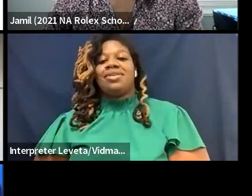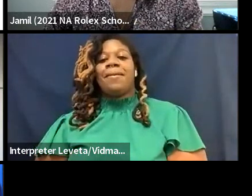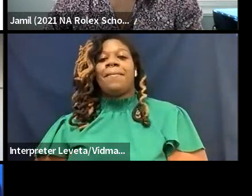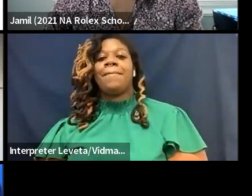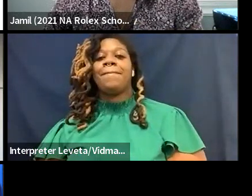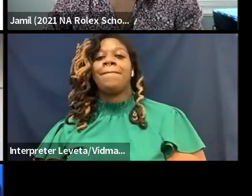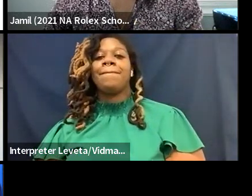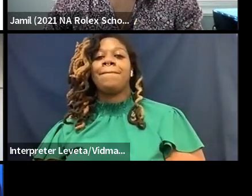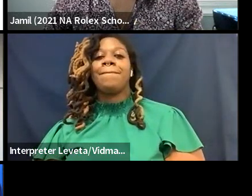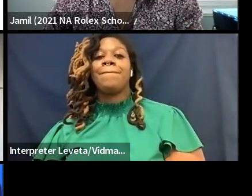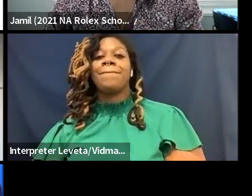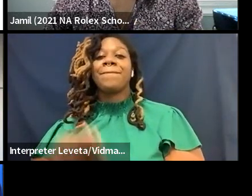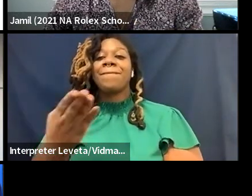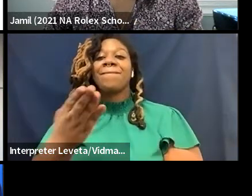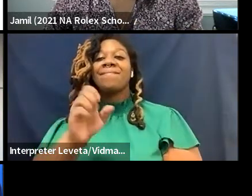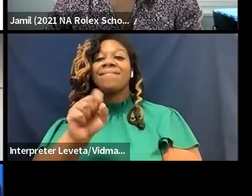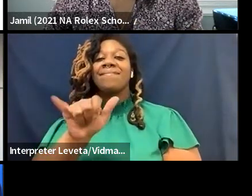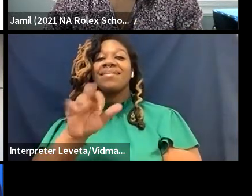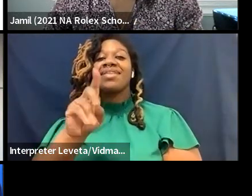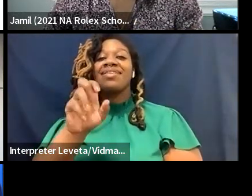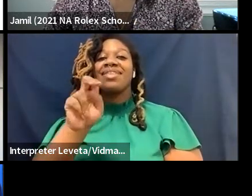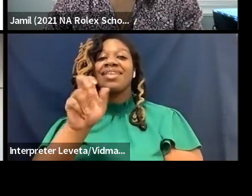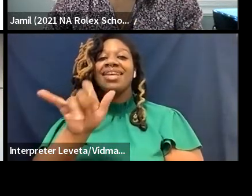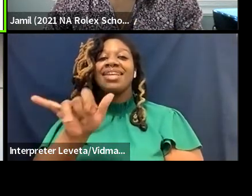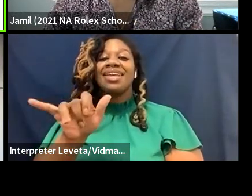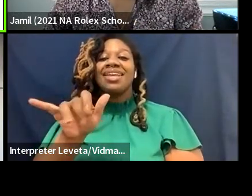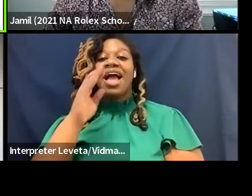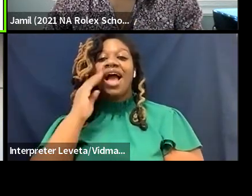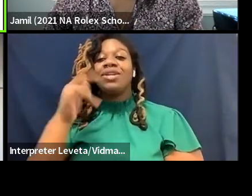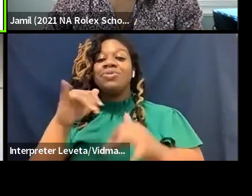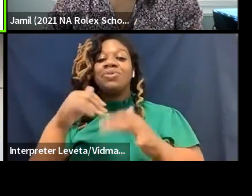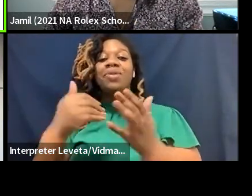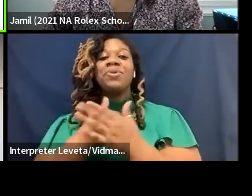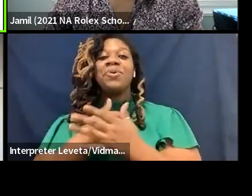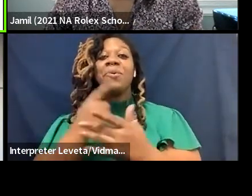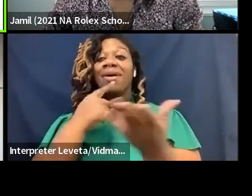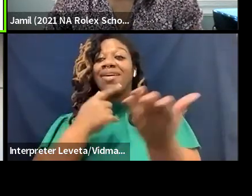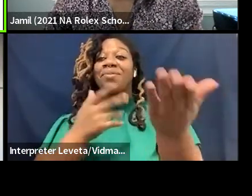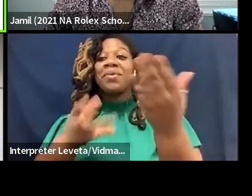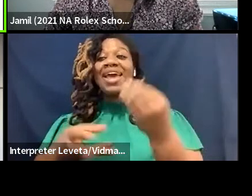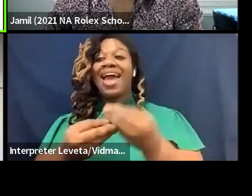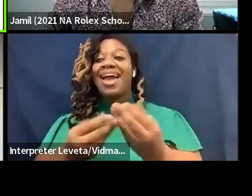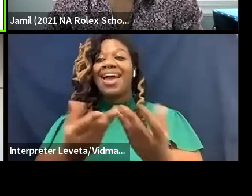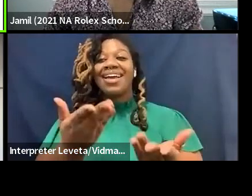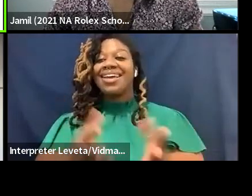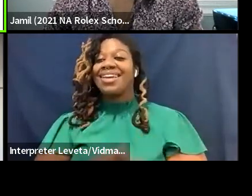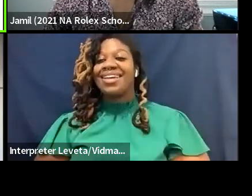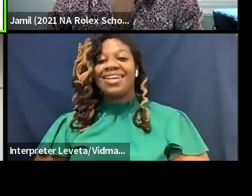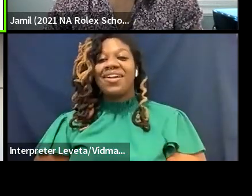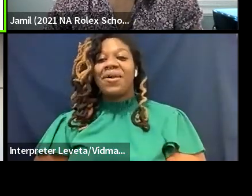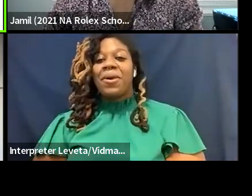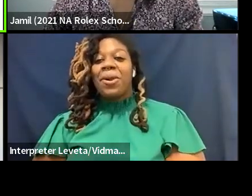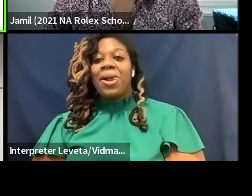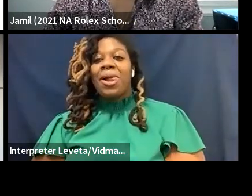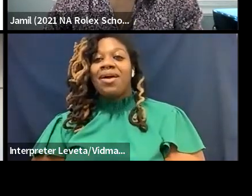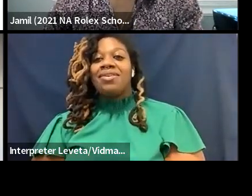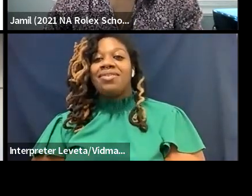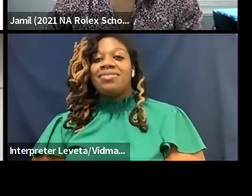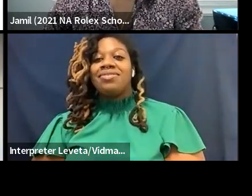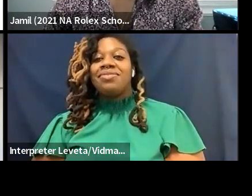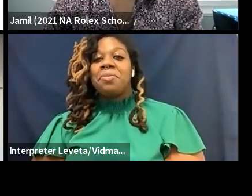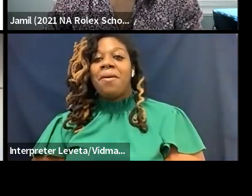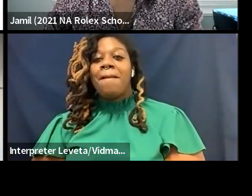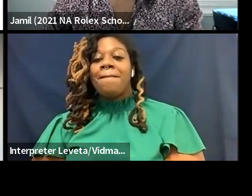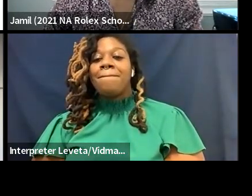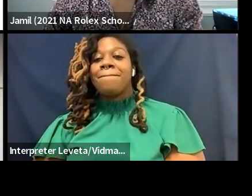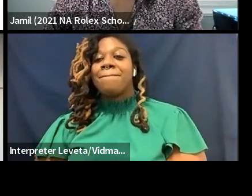Cindy, I know you're still pretty new to it, but you have anything? I mean, my first, open